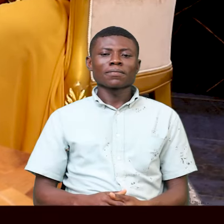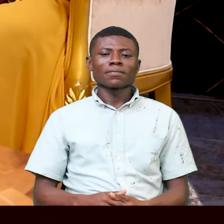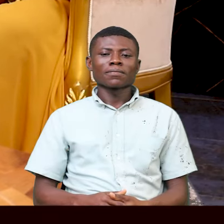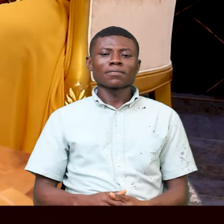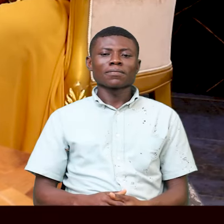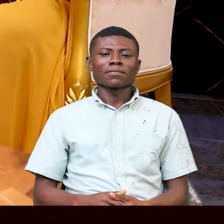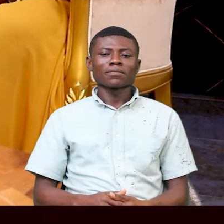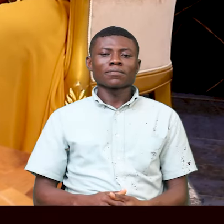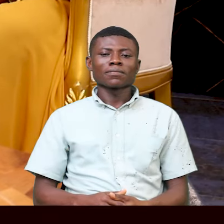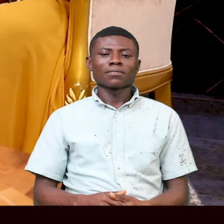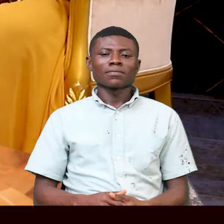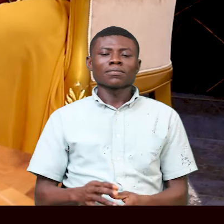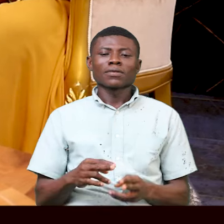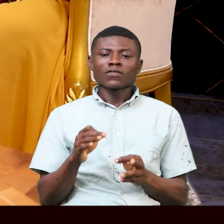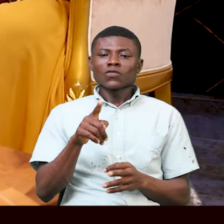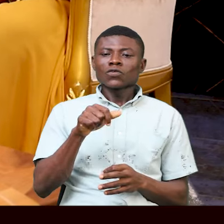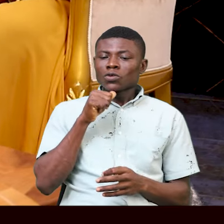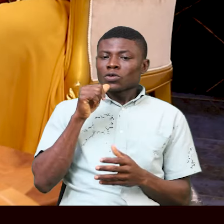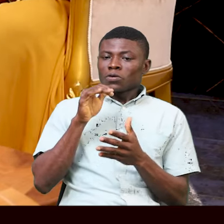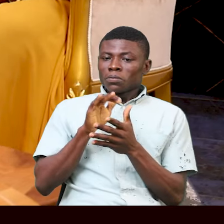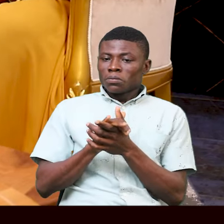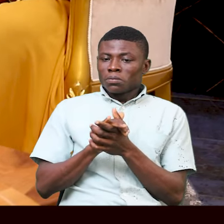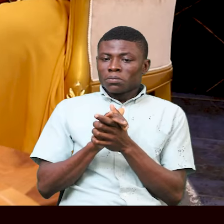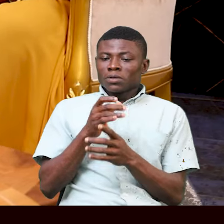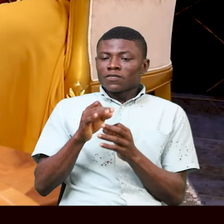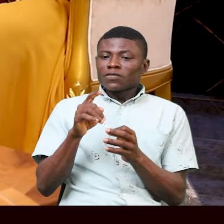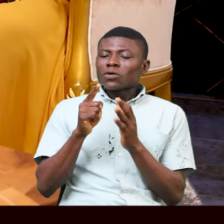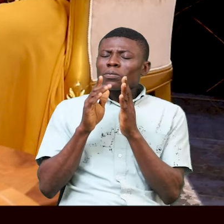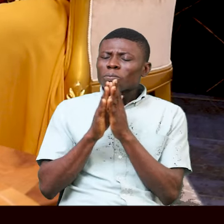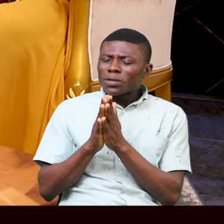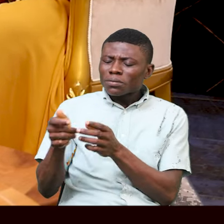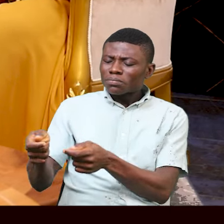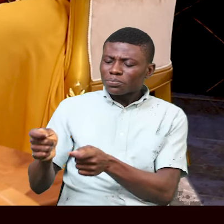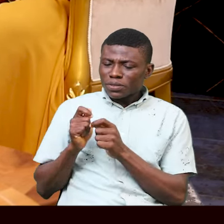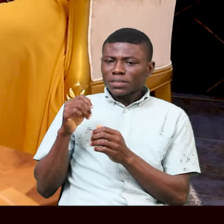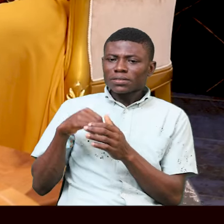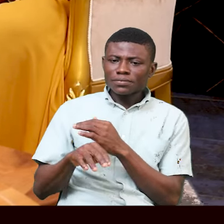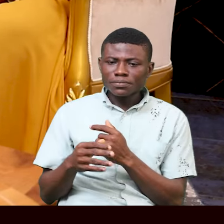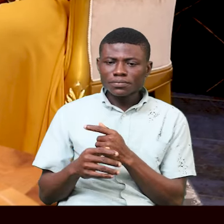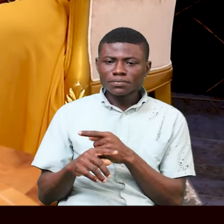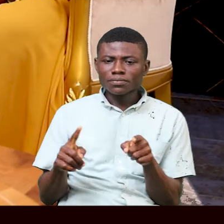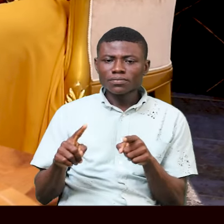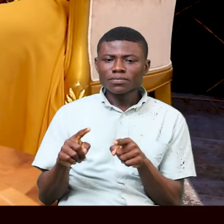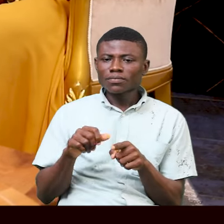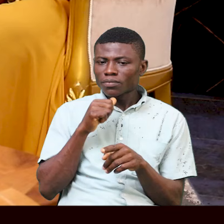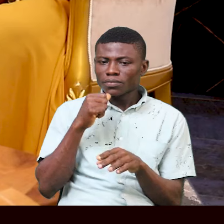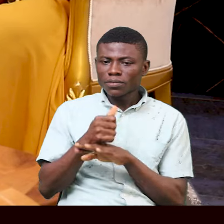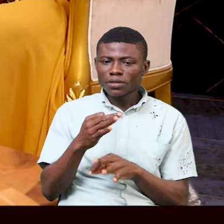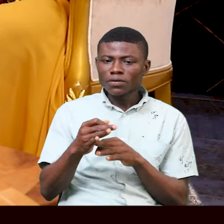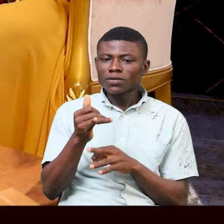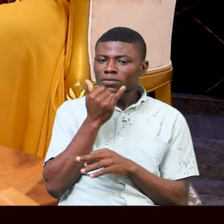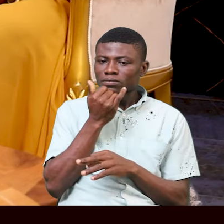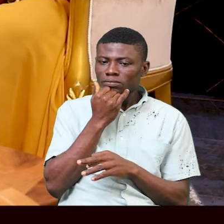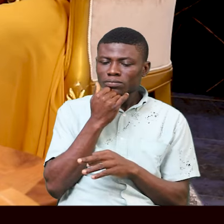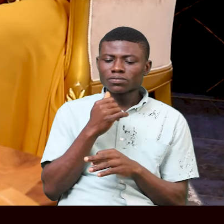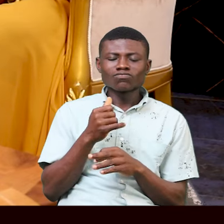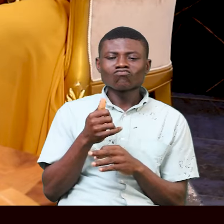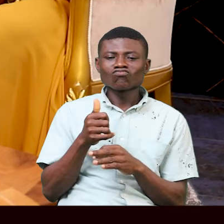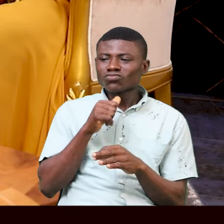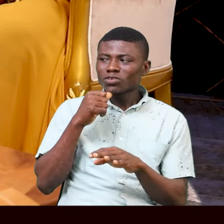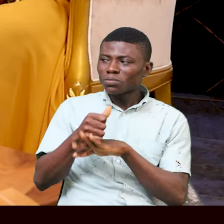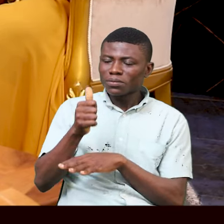Okay. Okay. Se wa mom paye antwe no a memu a e monisbo. Of mo. E